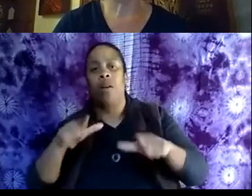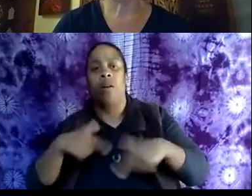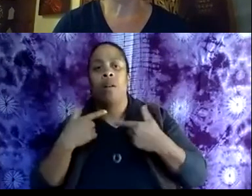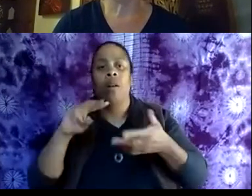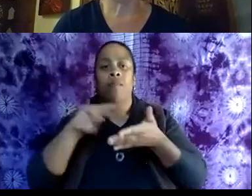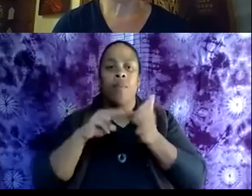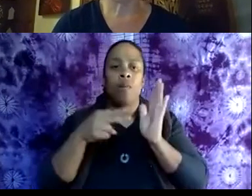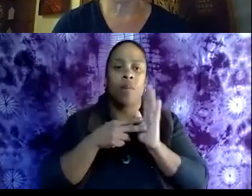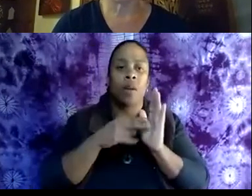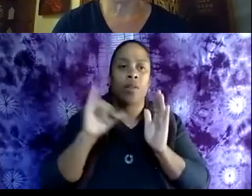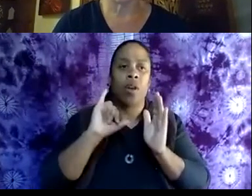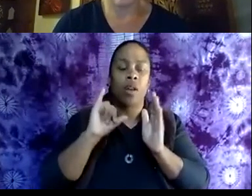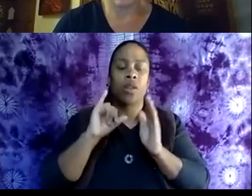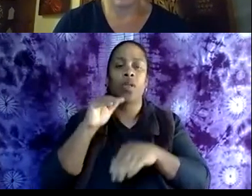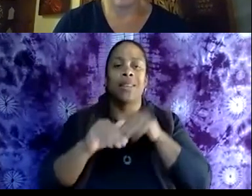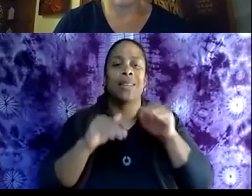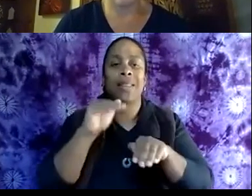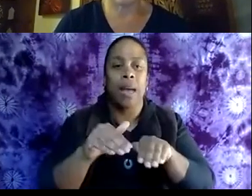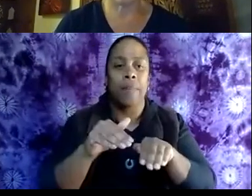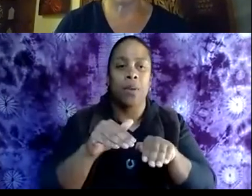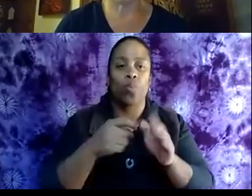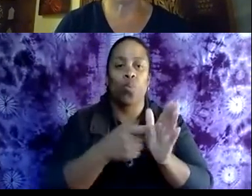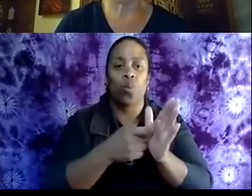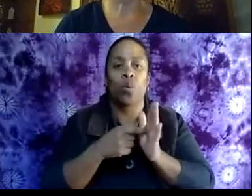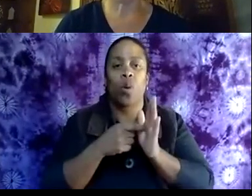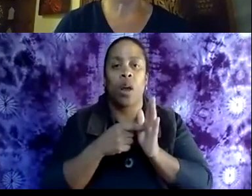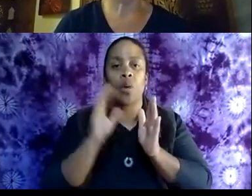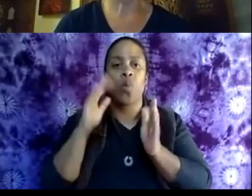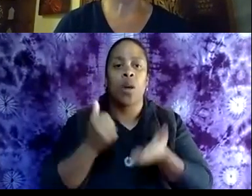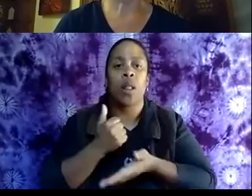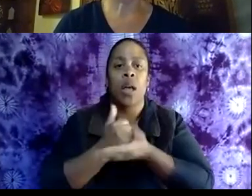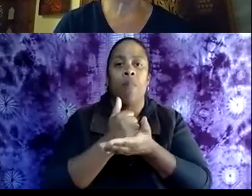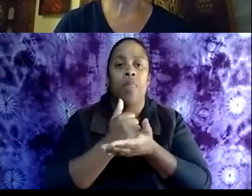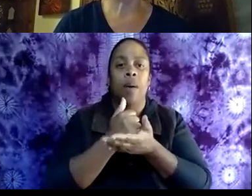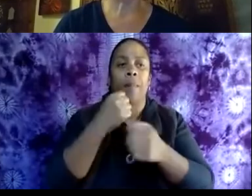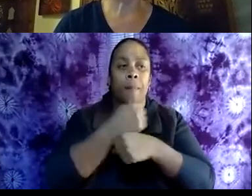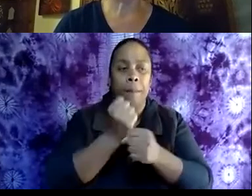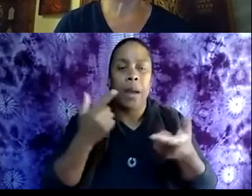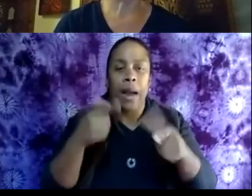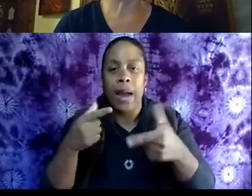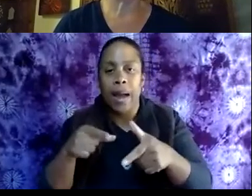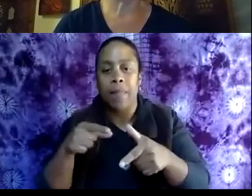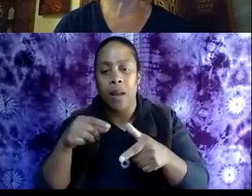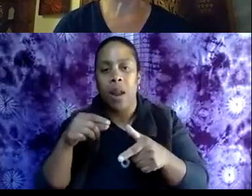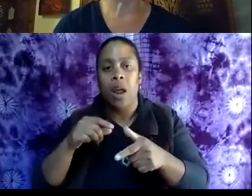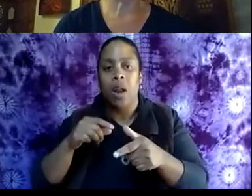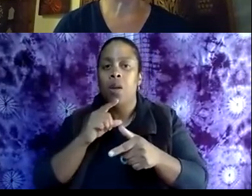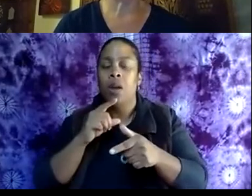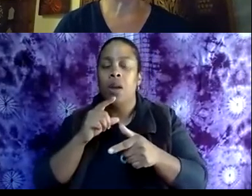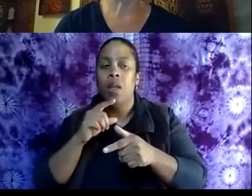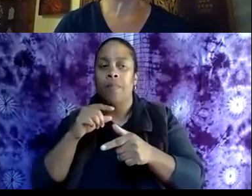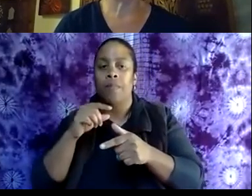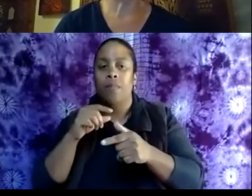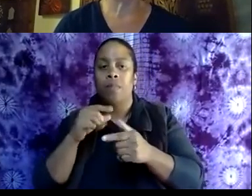on the steps that will manifest this life purpose in real time, in real life. And I also